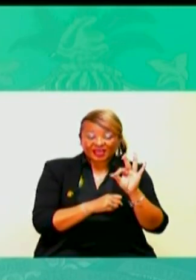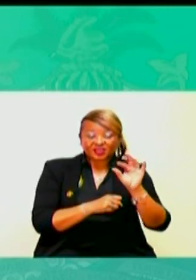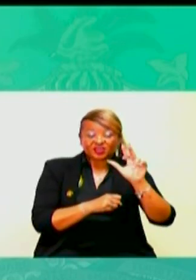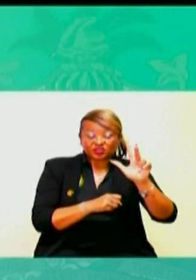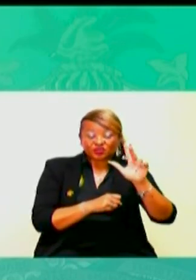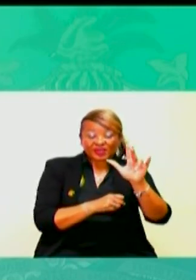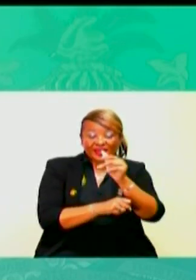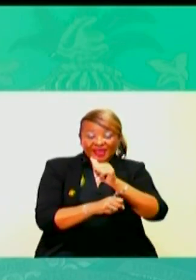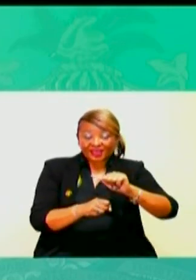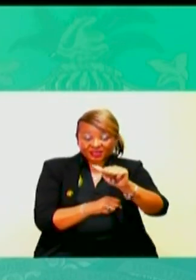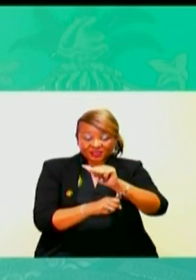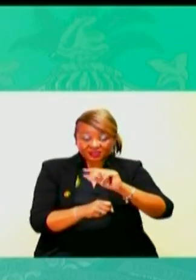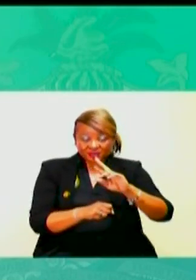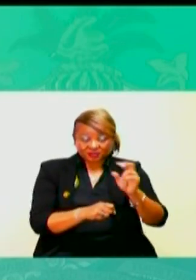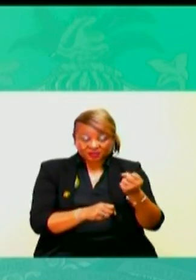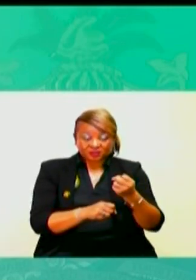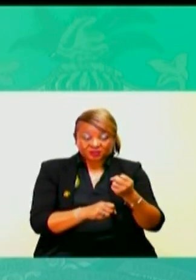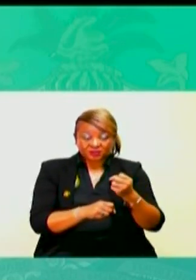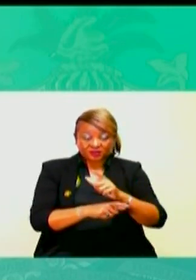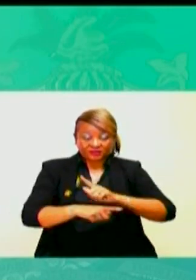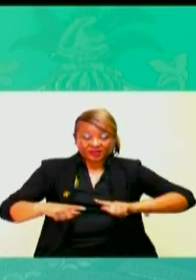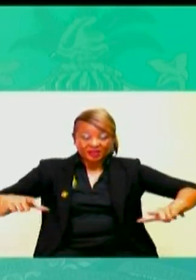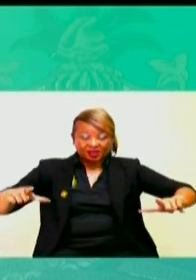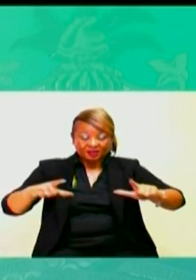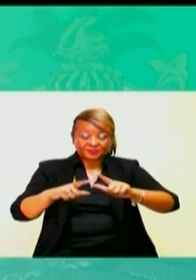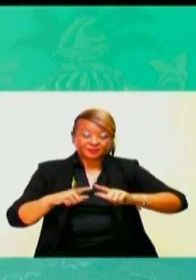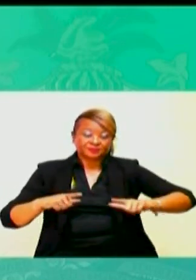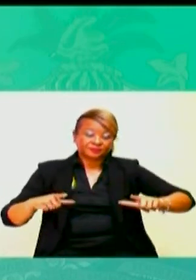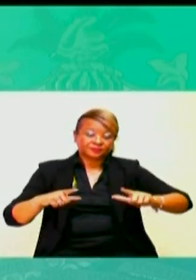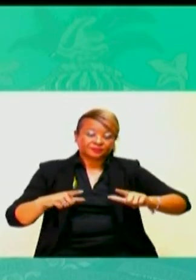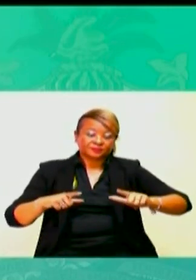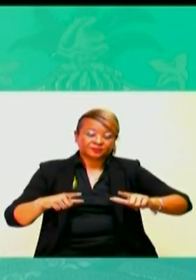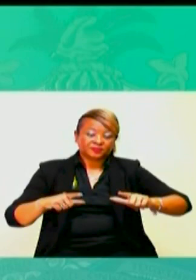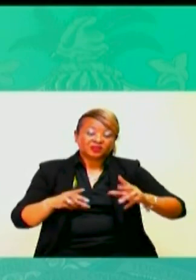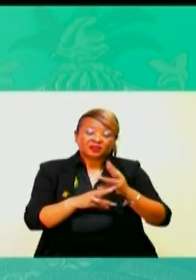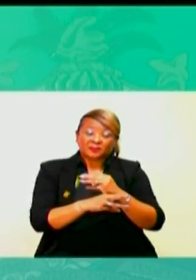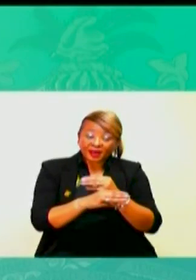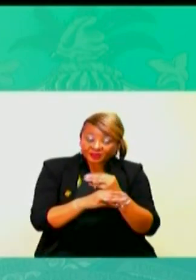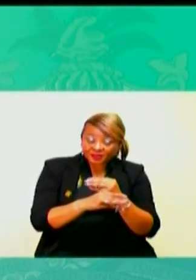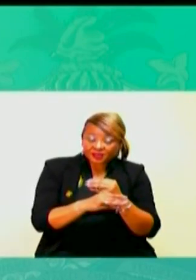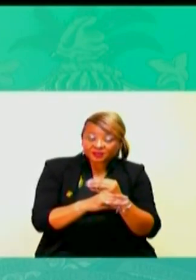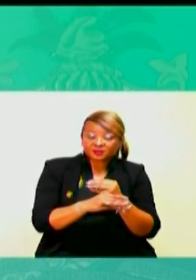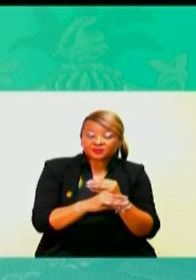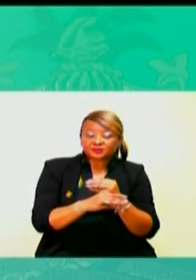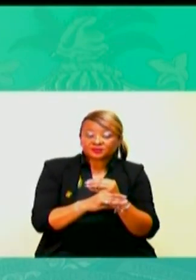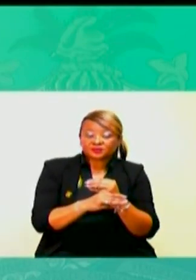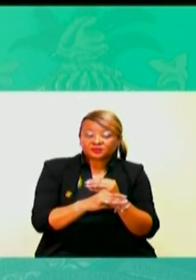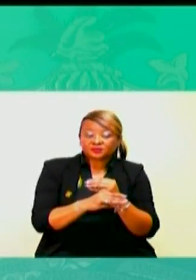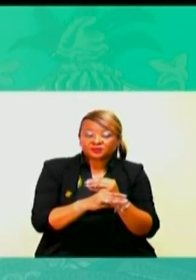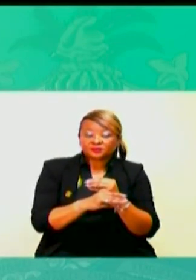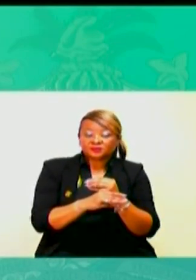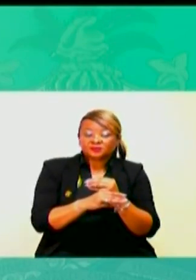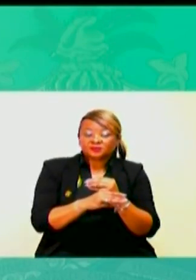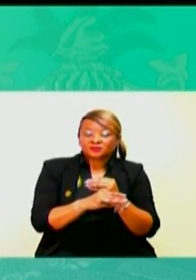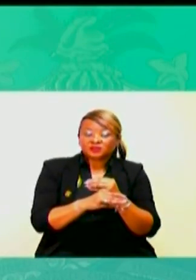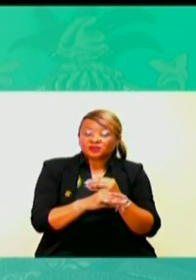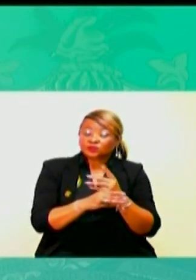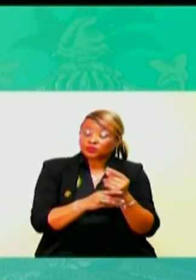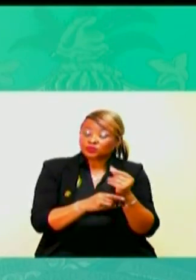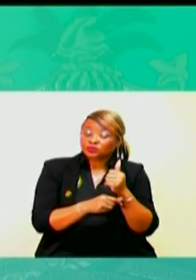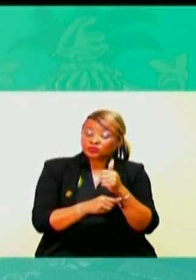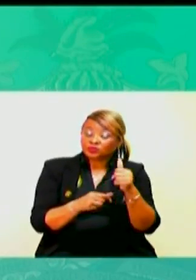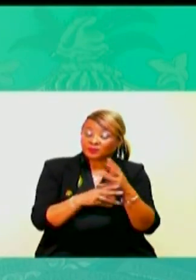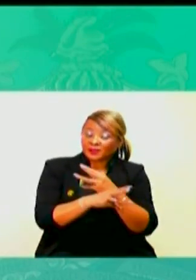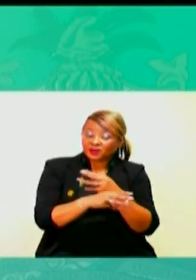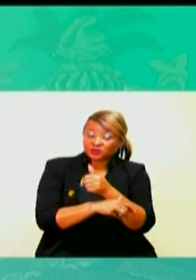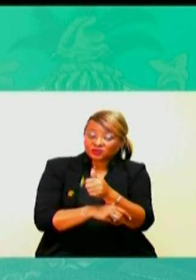Now, the land convincing people else could do the maths. And the mathematicians, the honorable member for Southern Central Land, could do the maths. You calculate